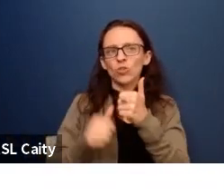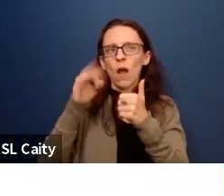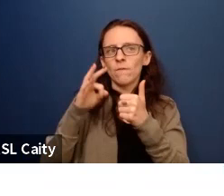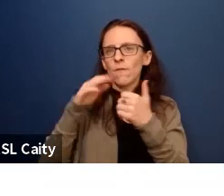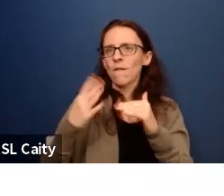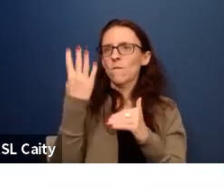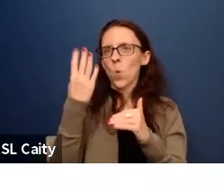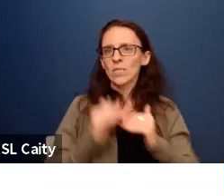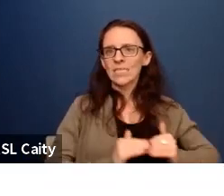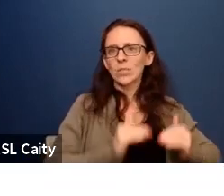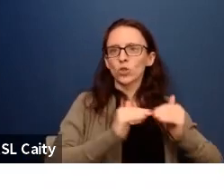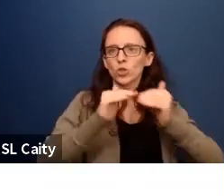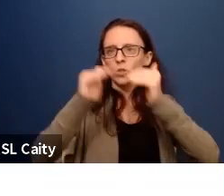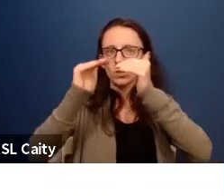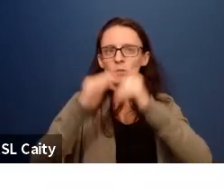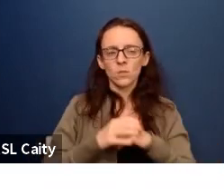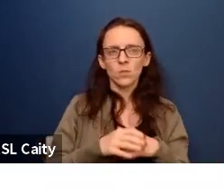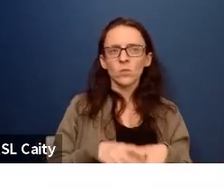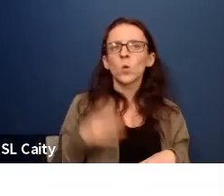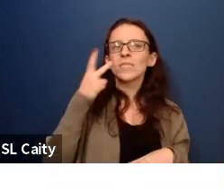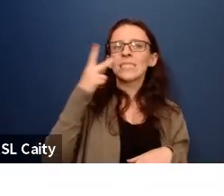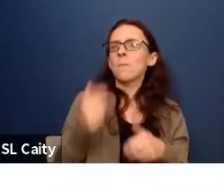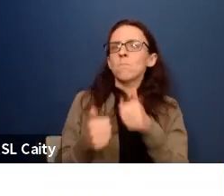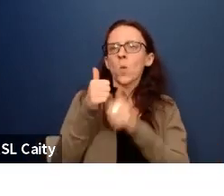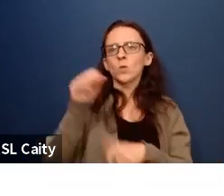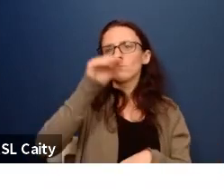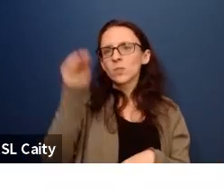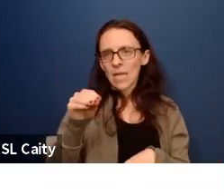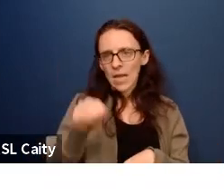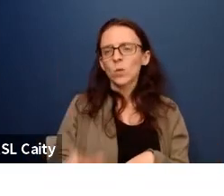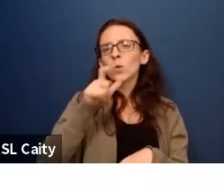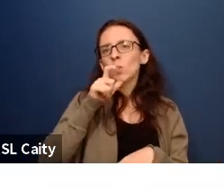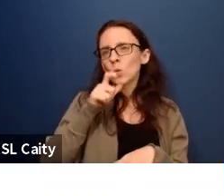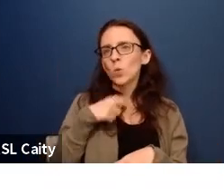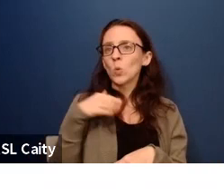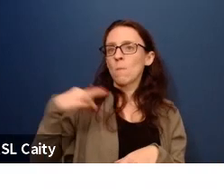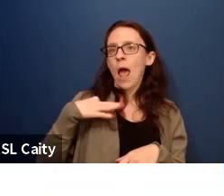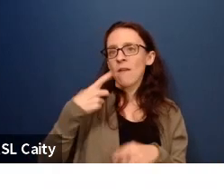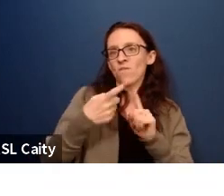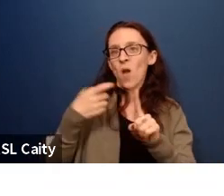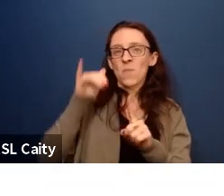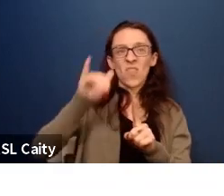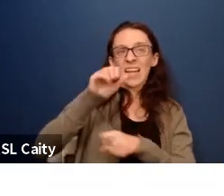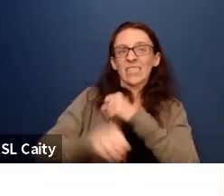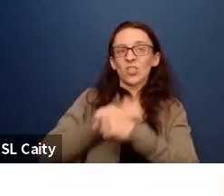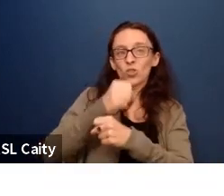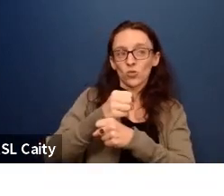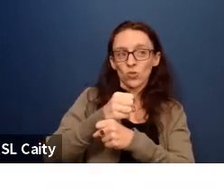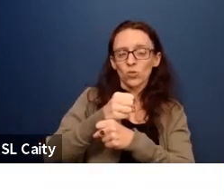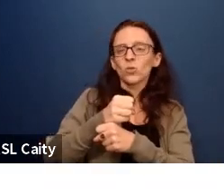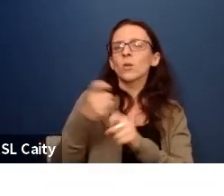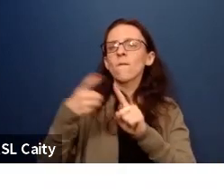So you can see that the greatest number of applicants from that particular year are coming